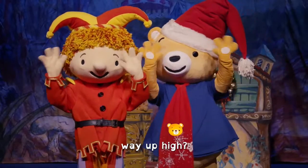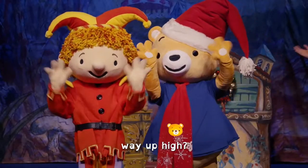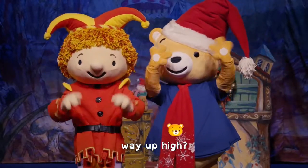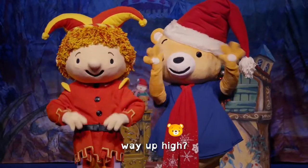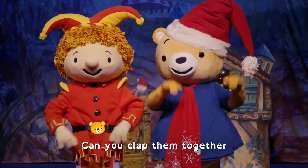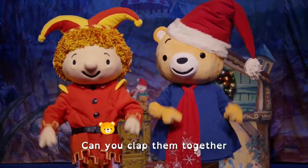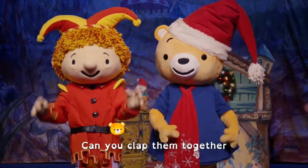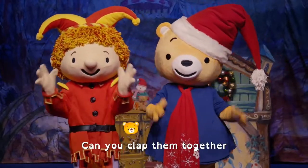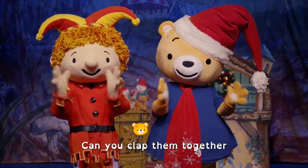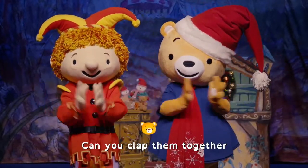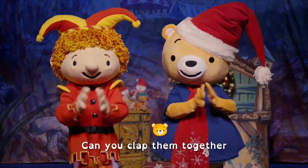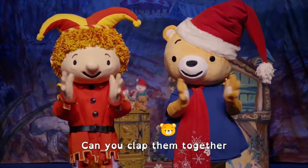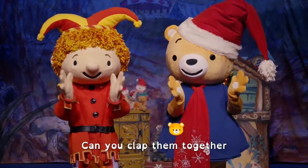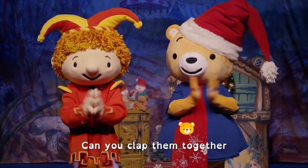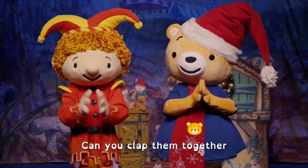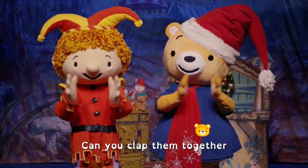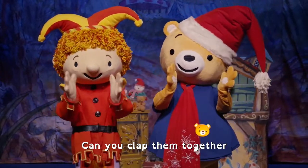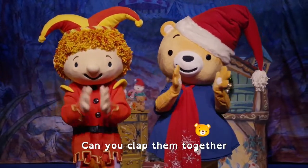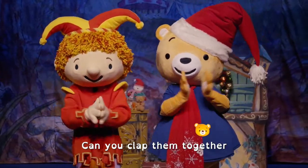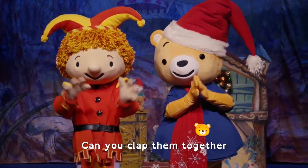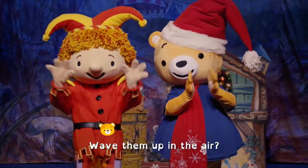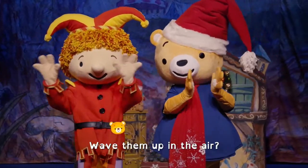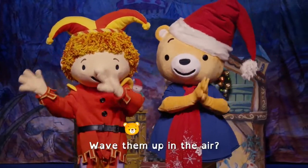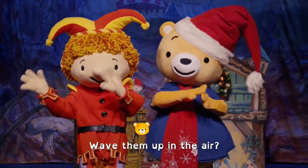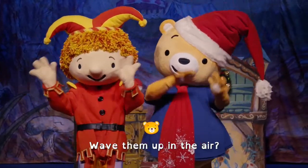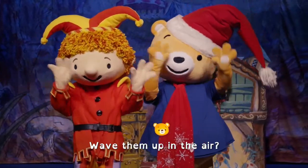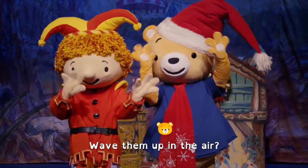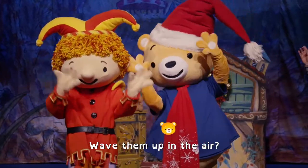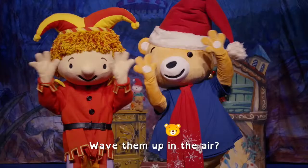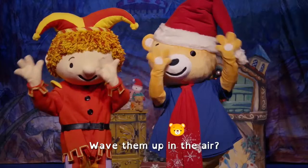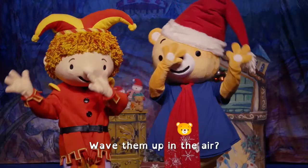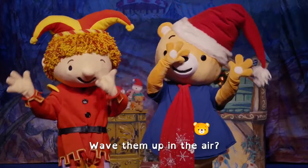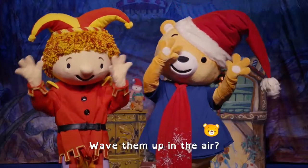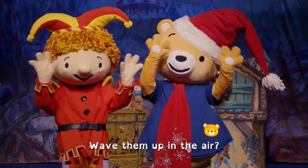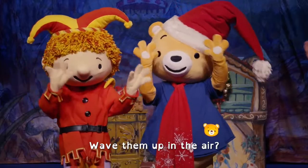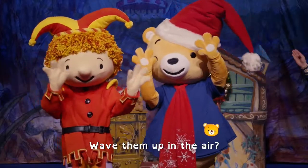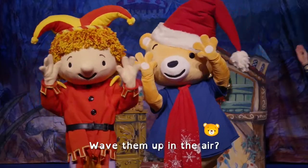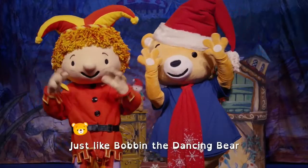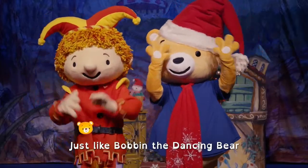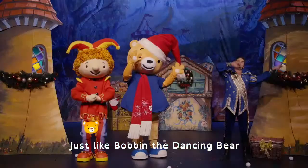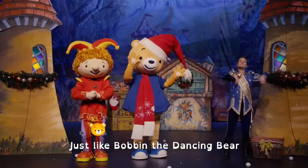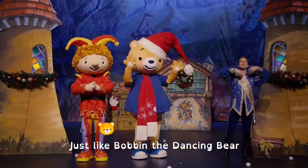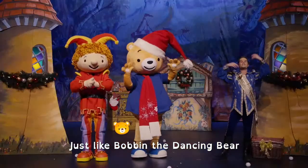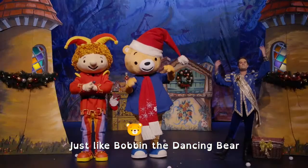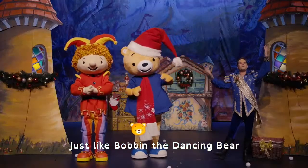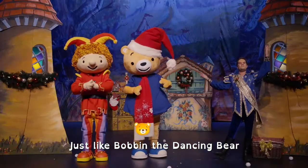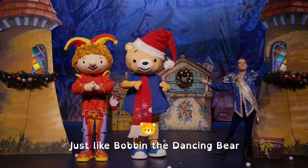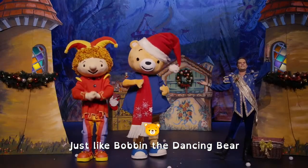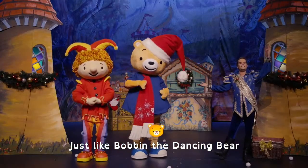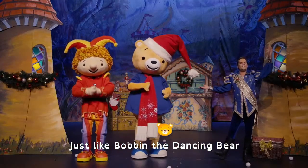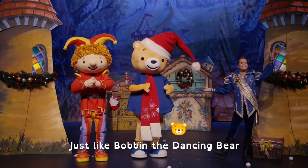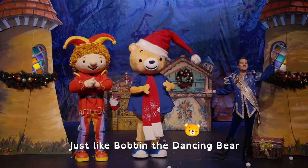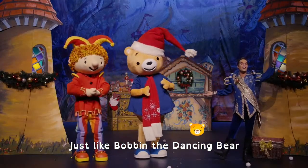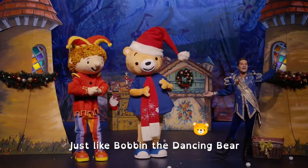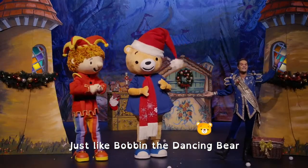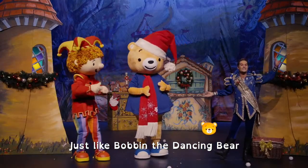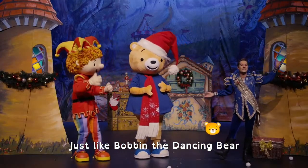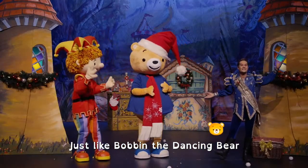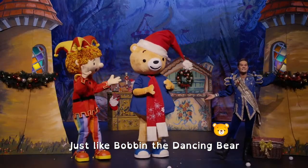way up high? Can you clap them together, wave them up in the air, just like Bobbin